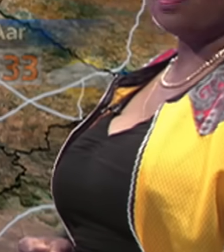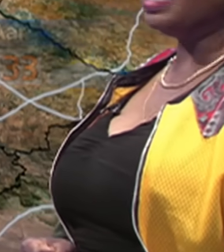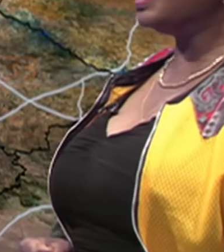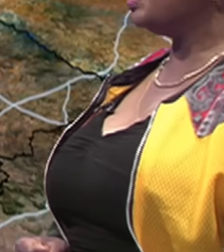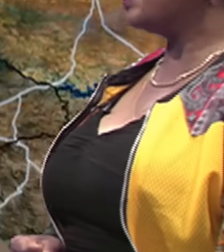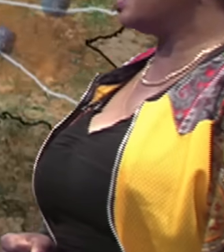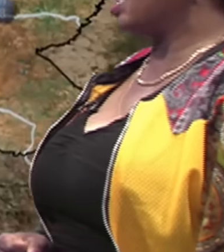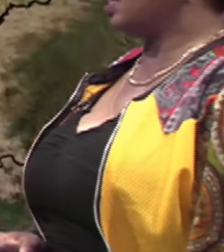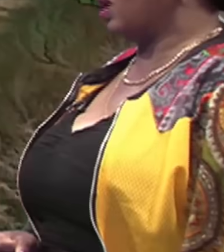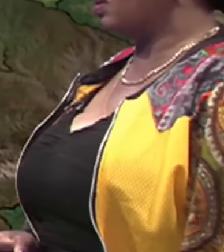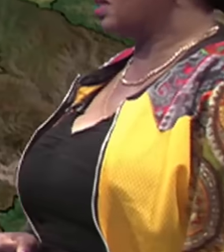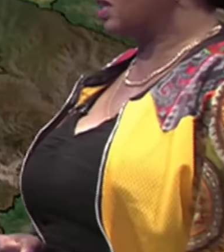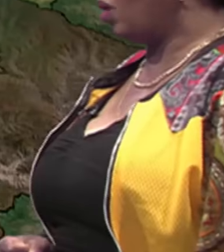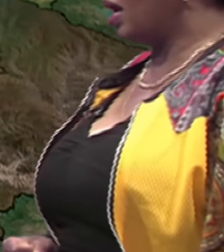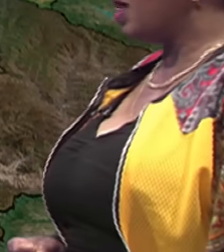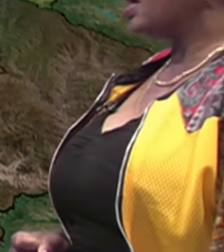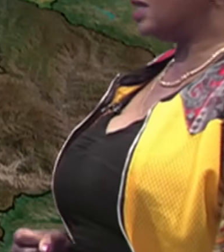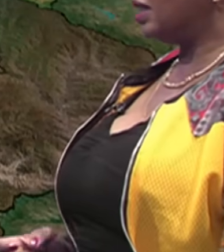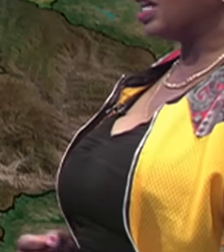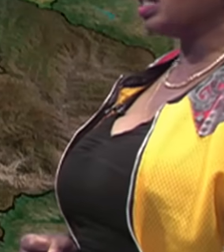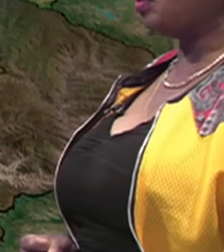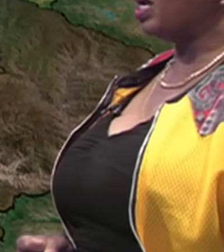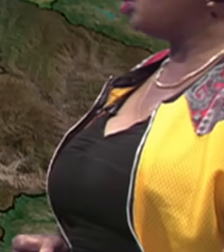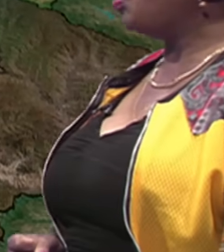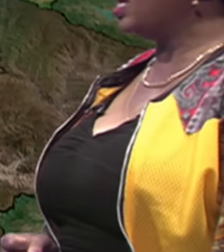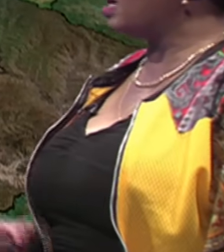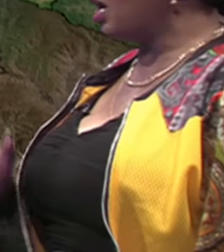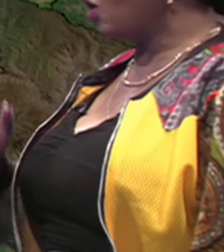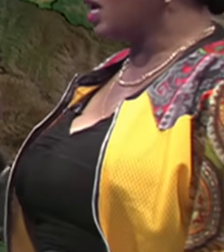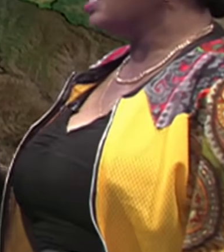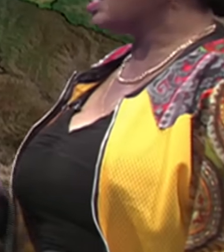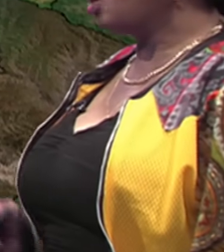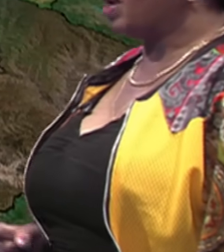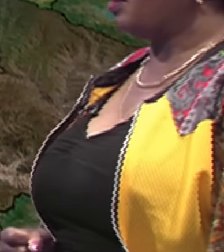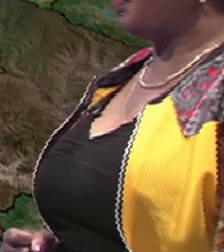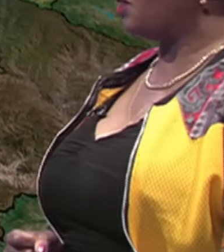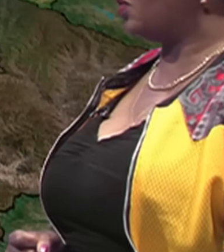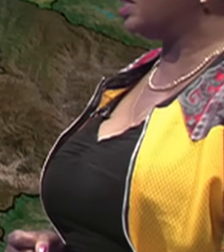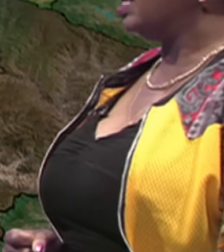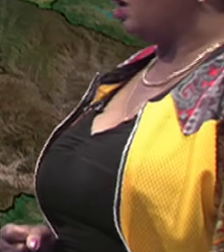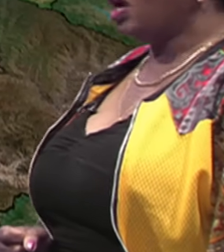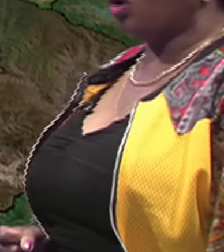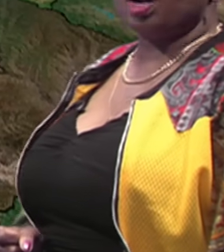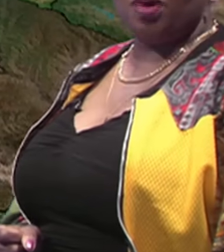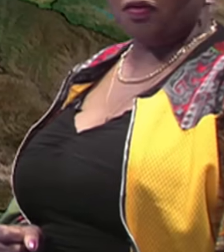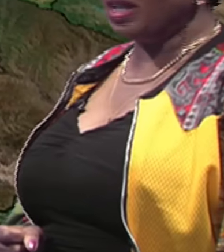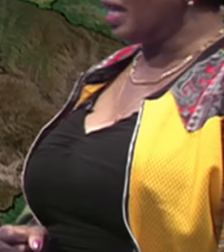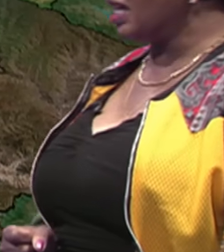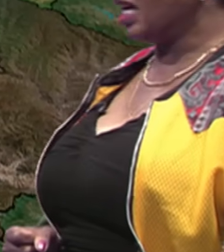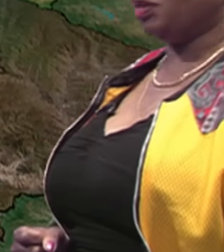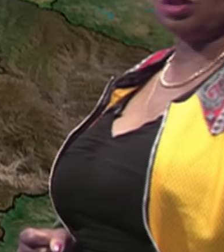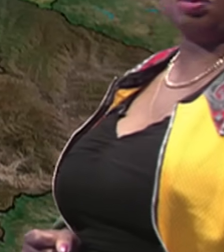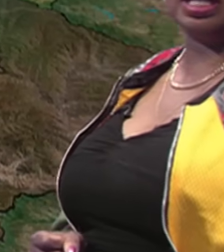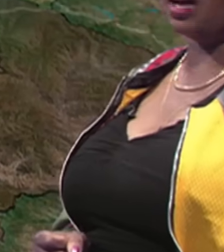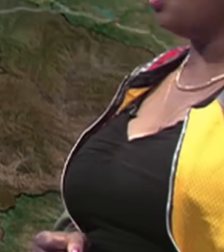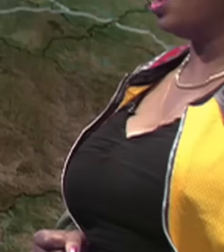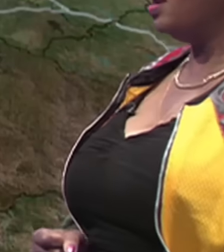go provinceng ya Freestata go la go sasa le gona re santšane re itemogela dipula re lebelela gona Sasolburg le Frankfurt lebelela gona Bloemfontein